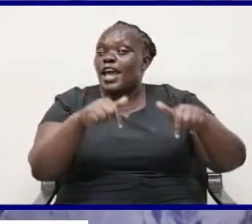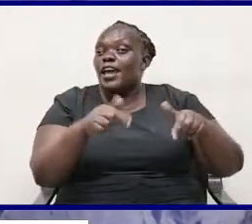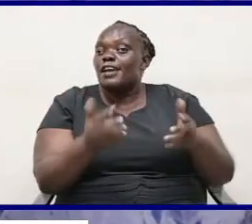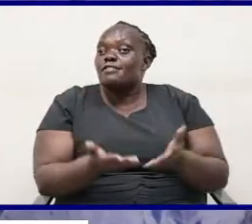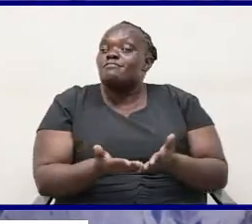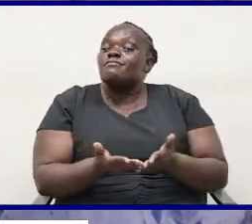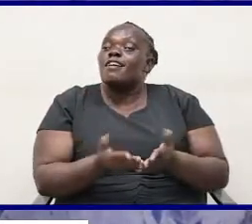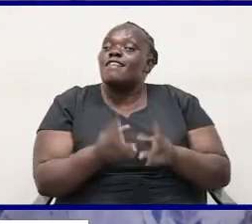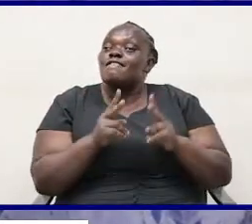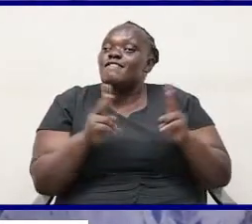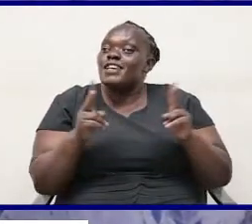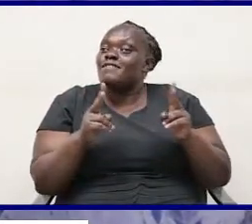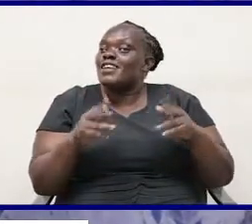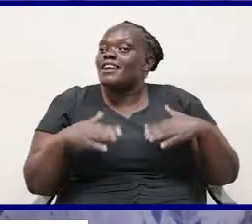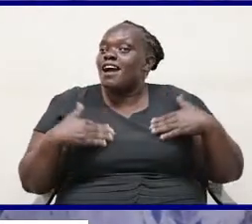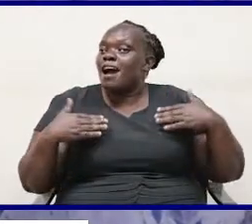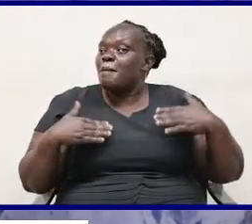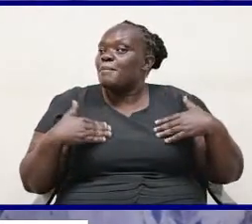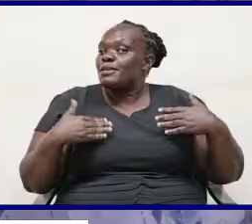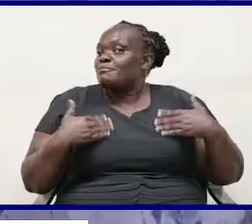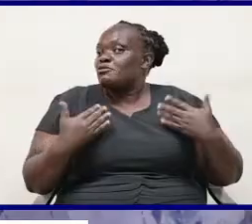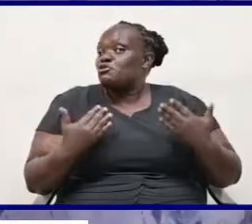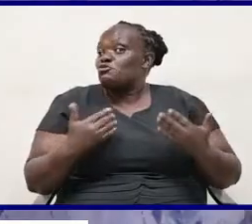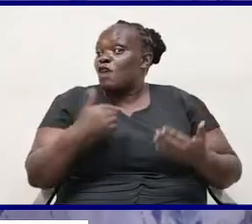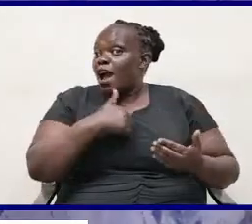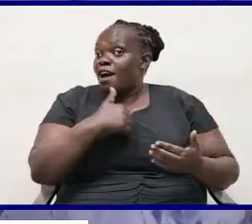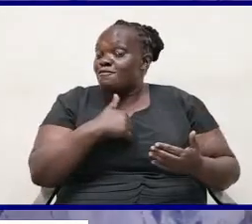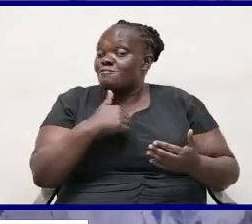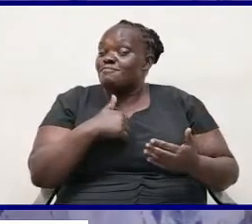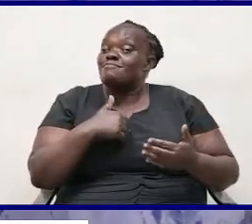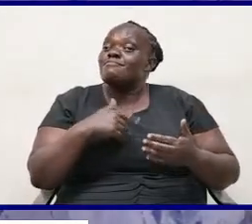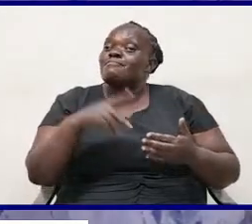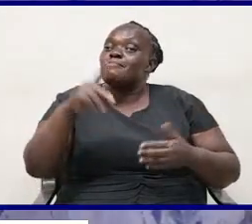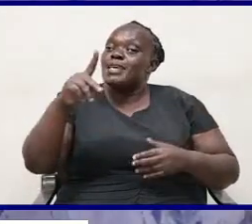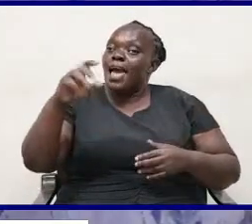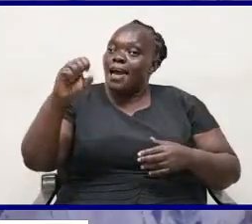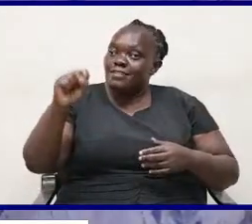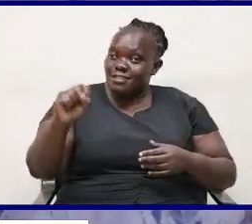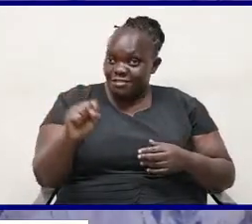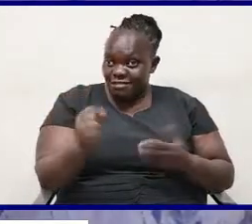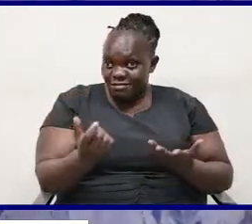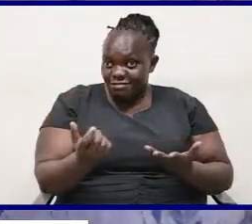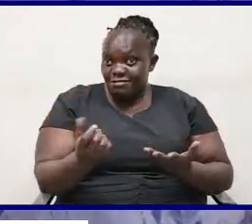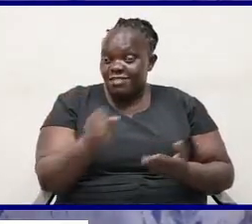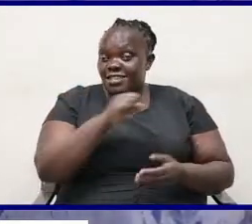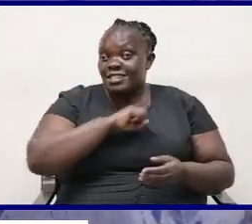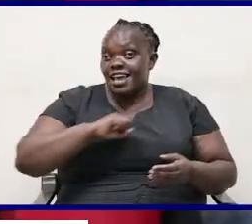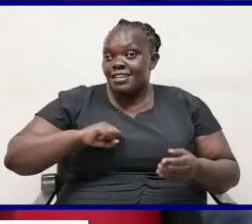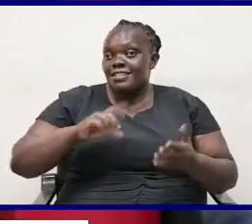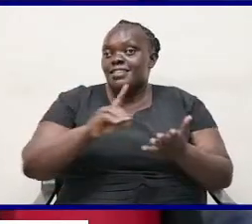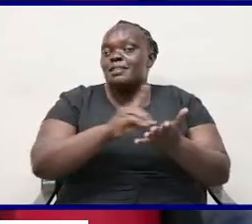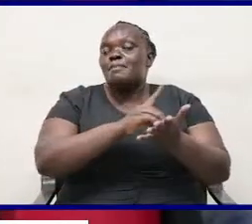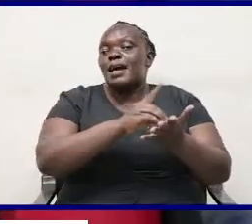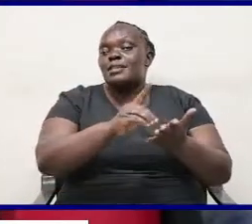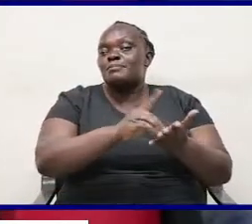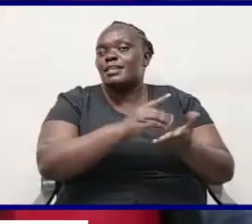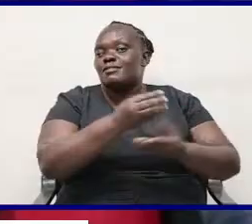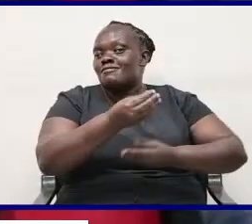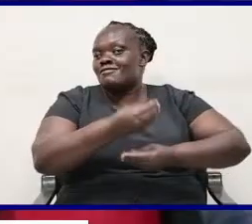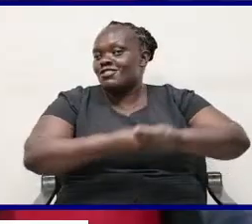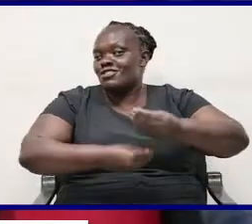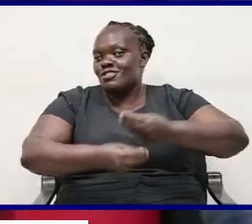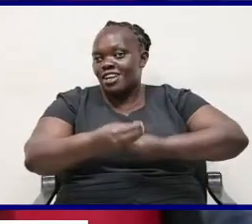today we are very privileged to have our Principal Secretary for State Department for